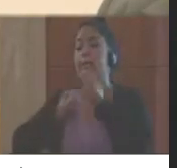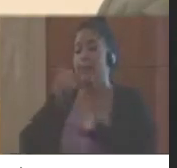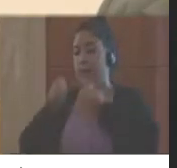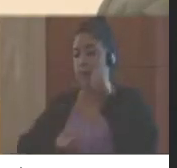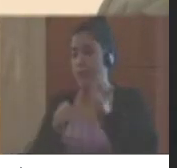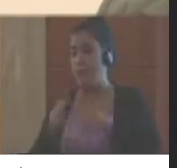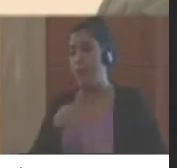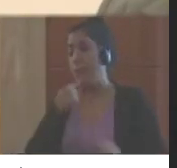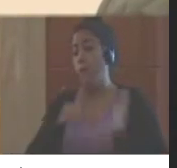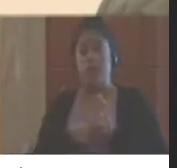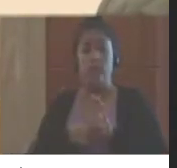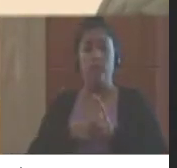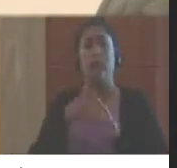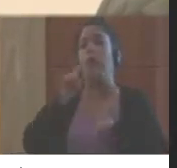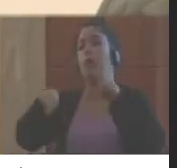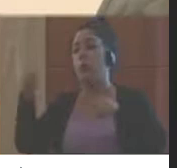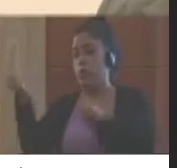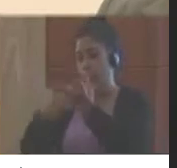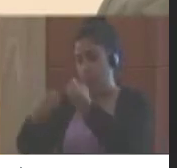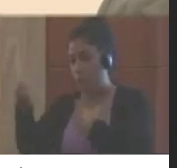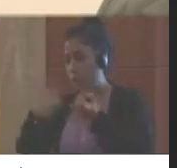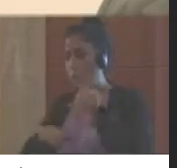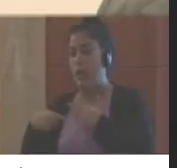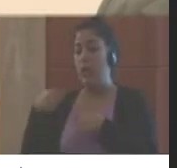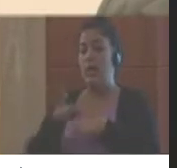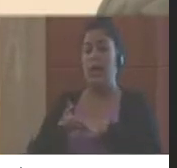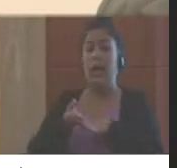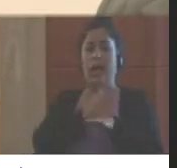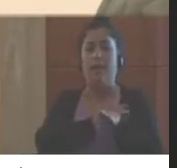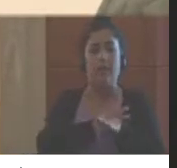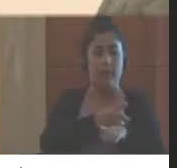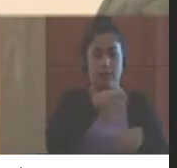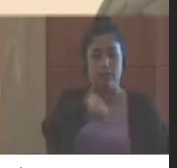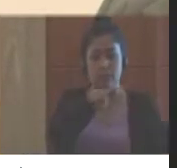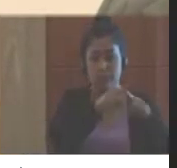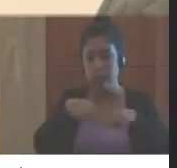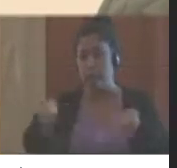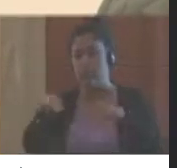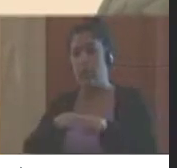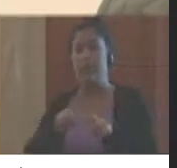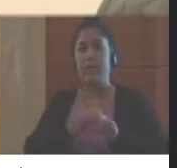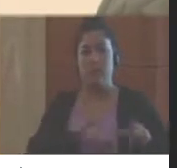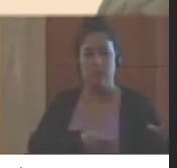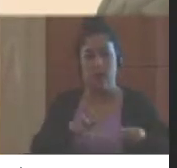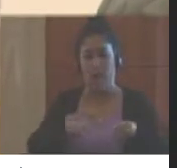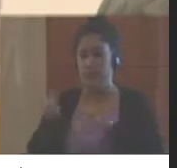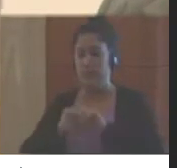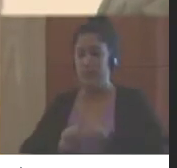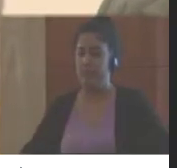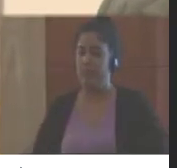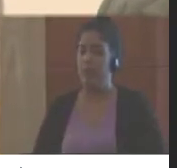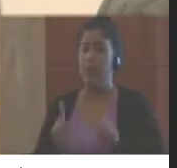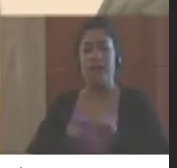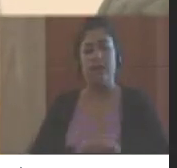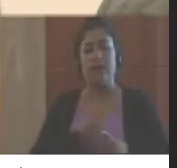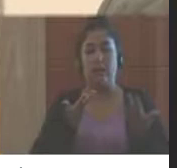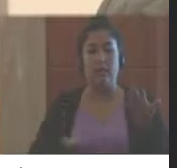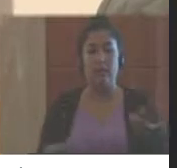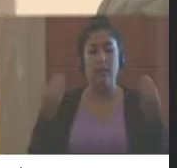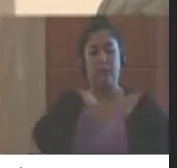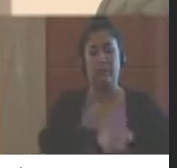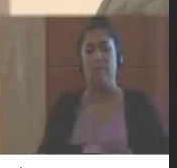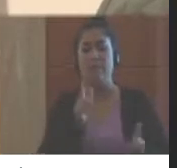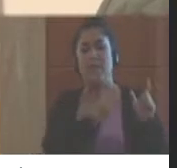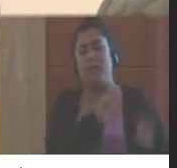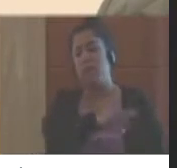were introduced after a good number of years, the years of victims and of losses, and that always changes will take longer than what would wish